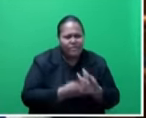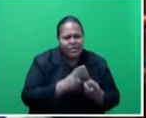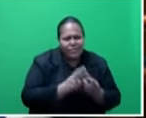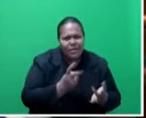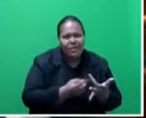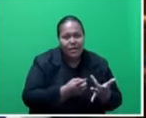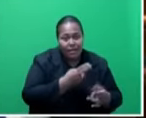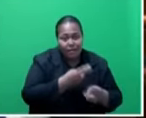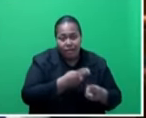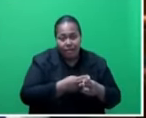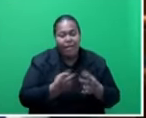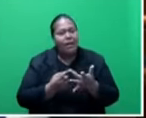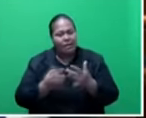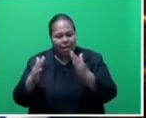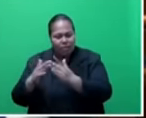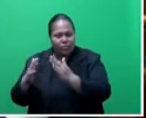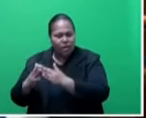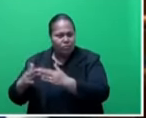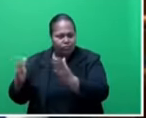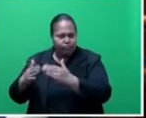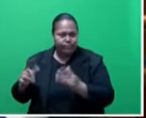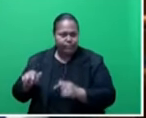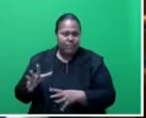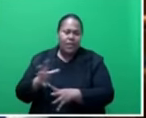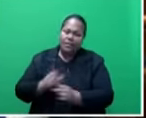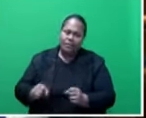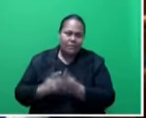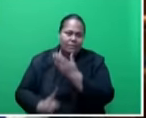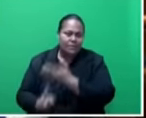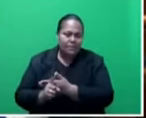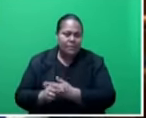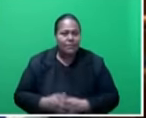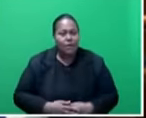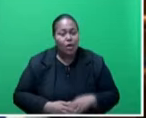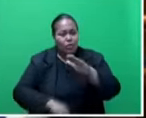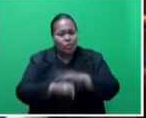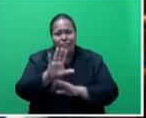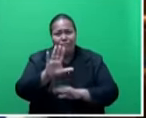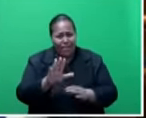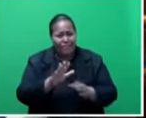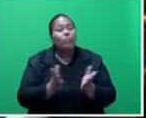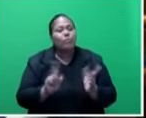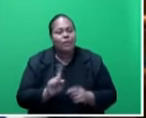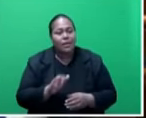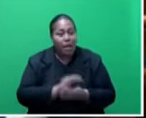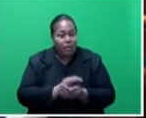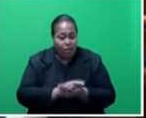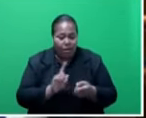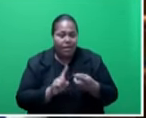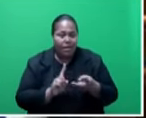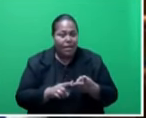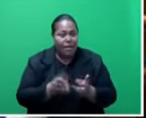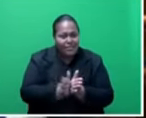on infrastructure. Speaker said the top 5 crop that was damaged was yangona, dalo, cassava, watermelon, and chilies,